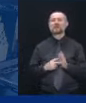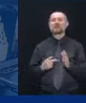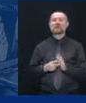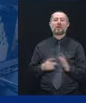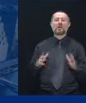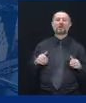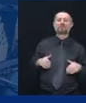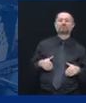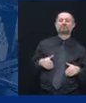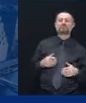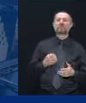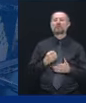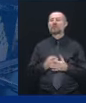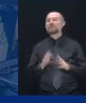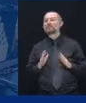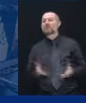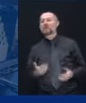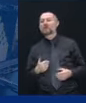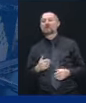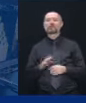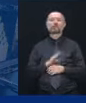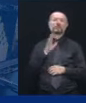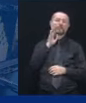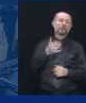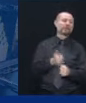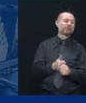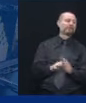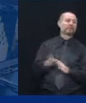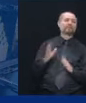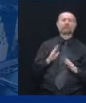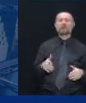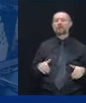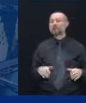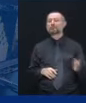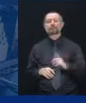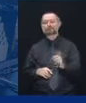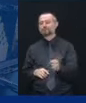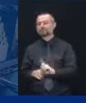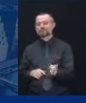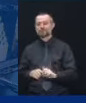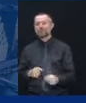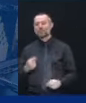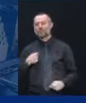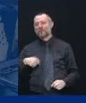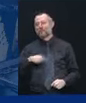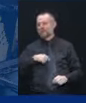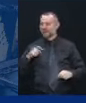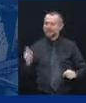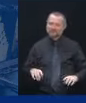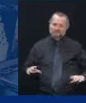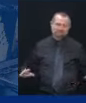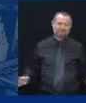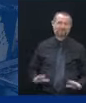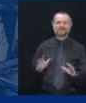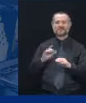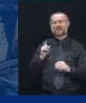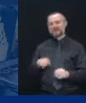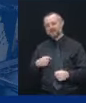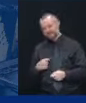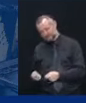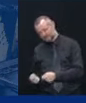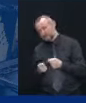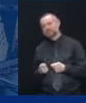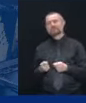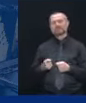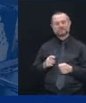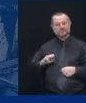the economy will come back when the economy comes back. No. We have to bring the economy back.